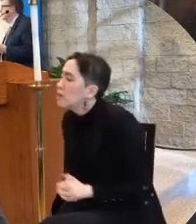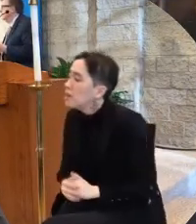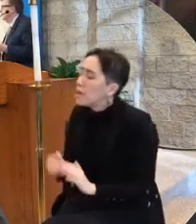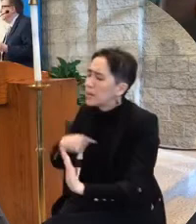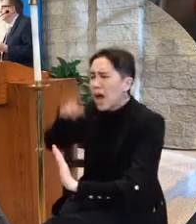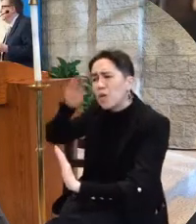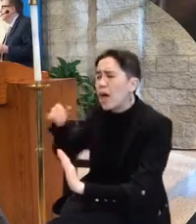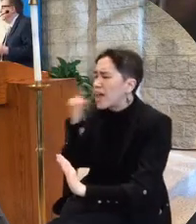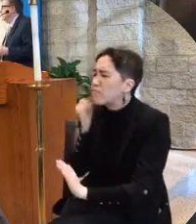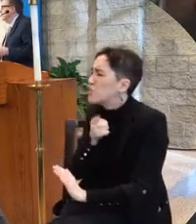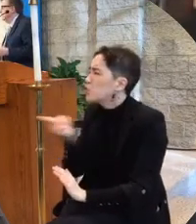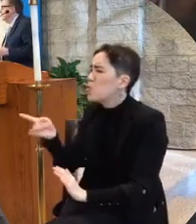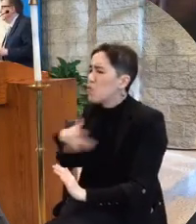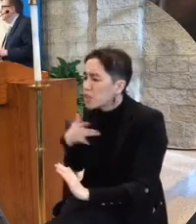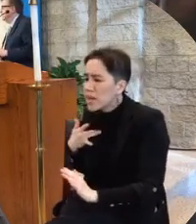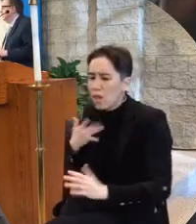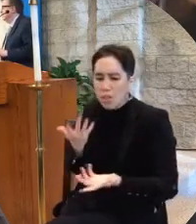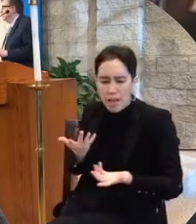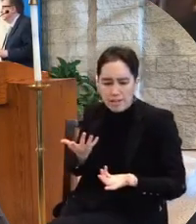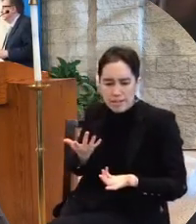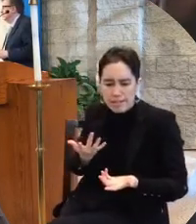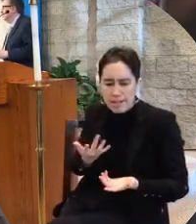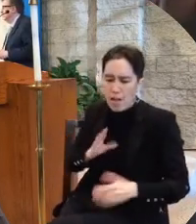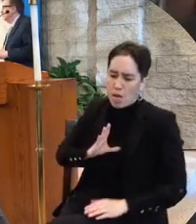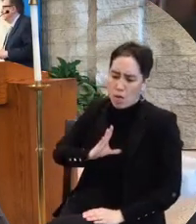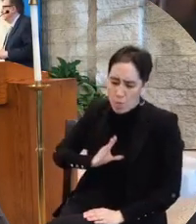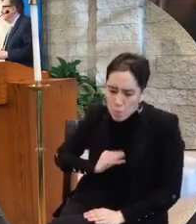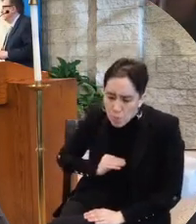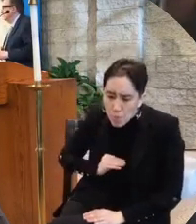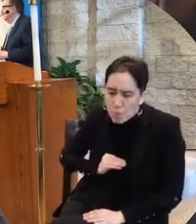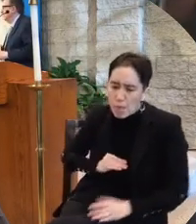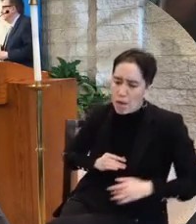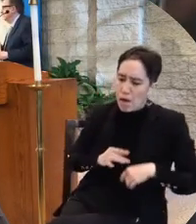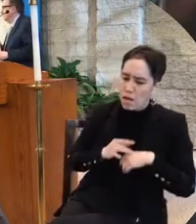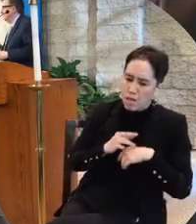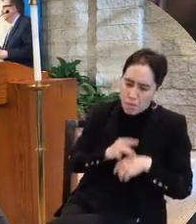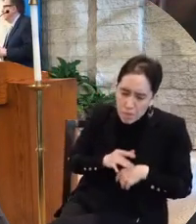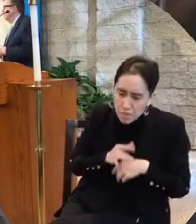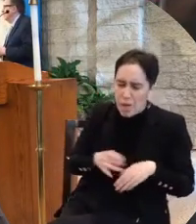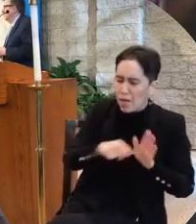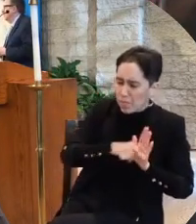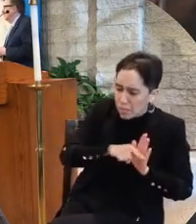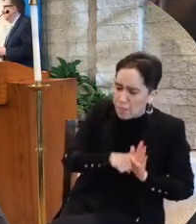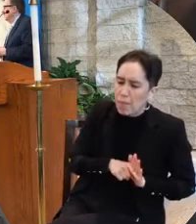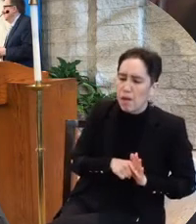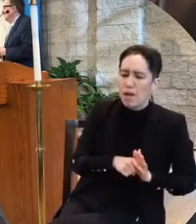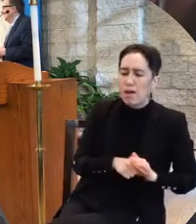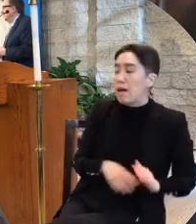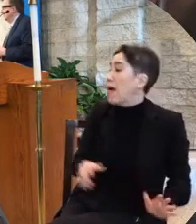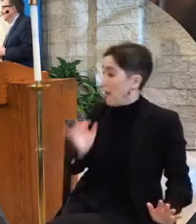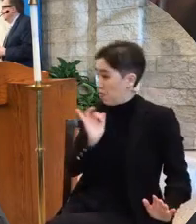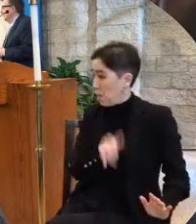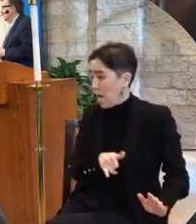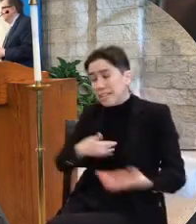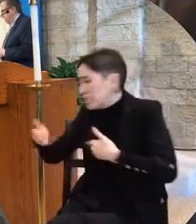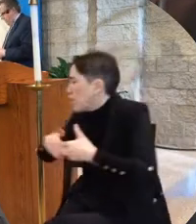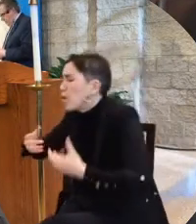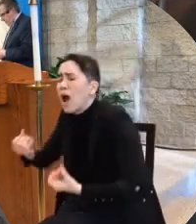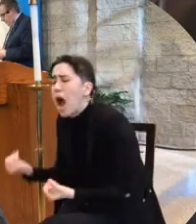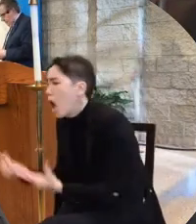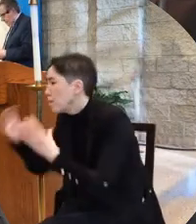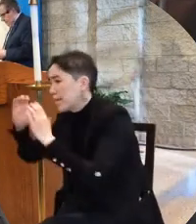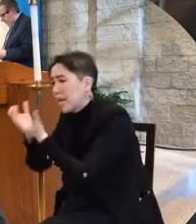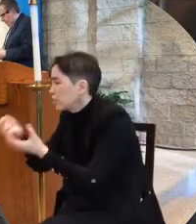and unworthiness, that no matter how many prosperity classes you take, that will continue to pull you back. And so we want to